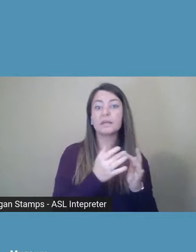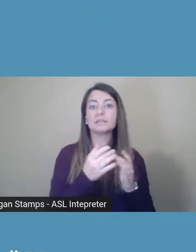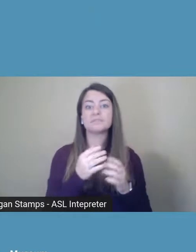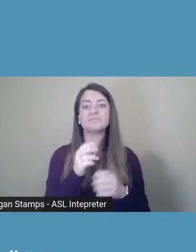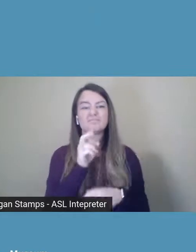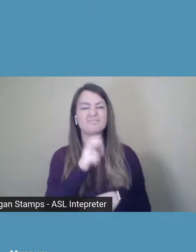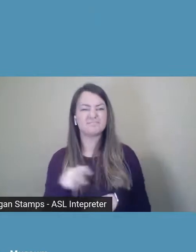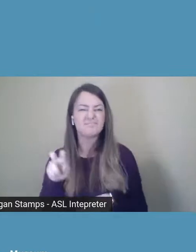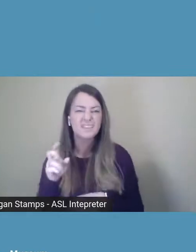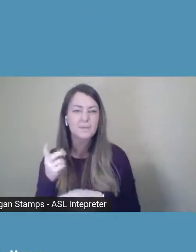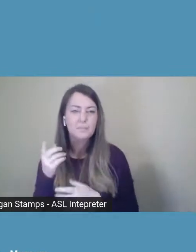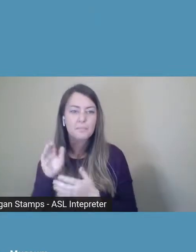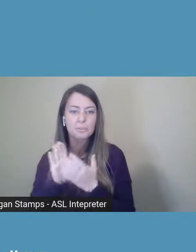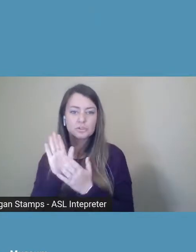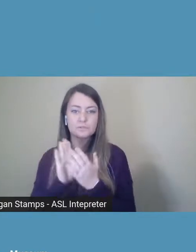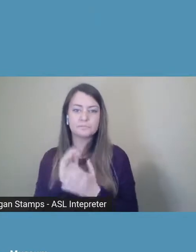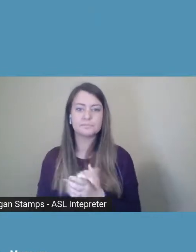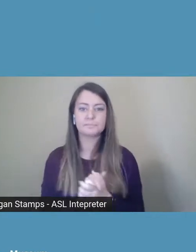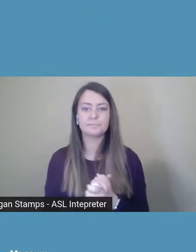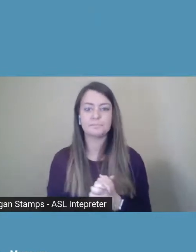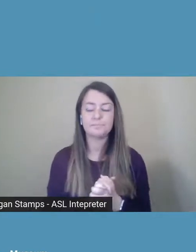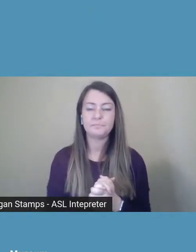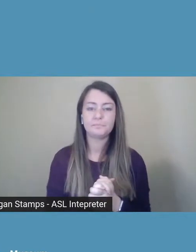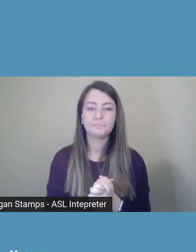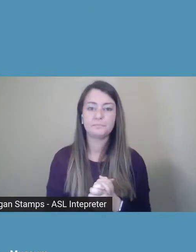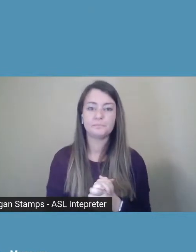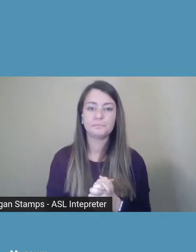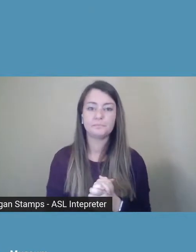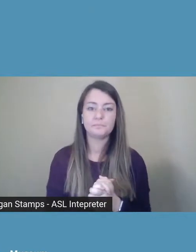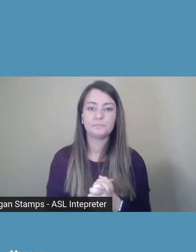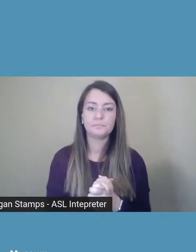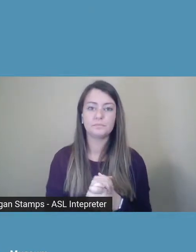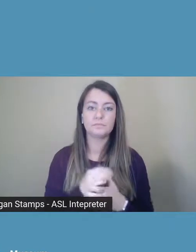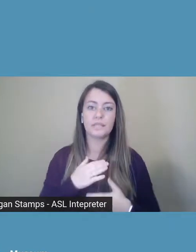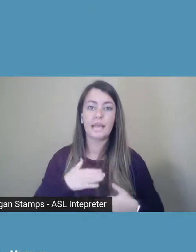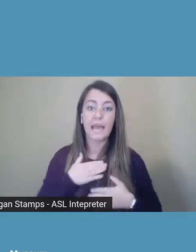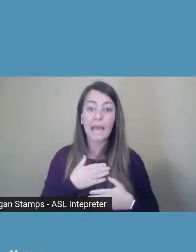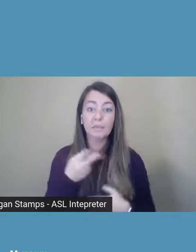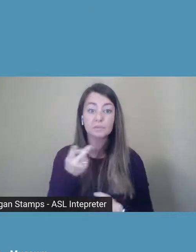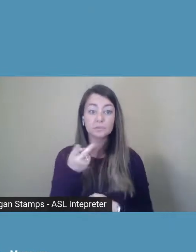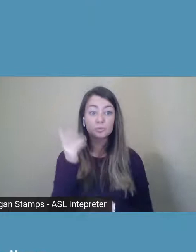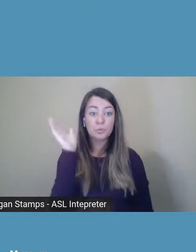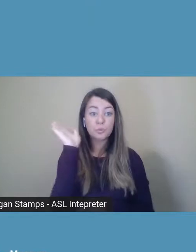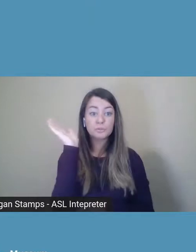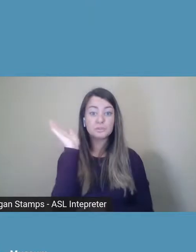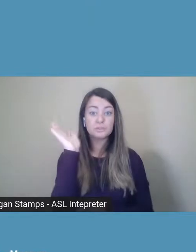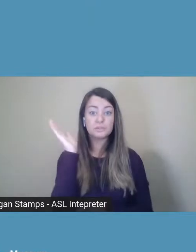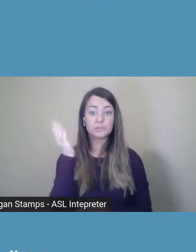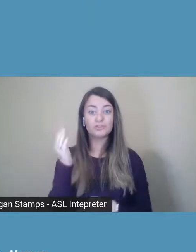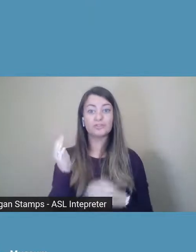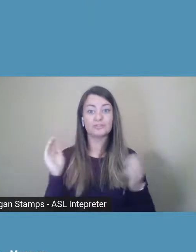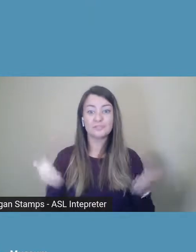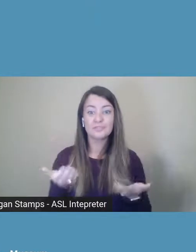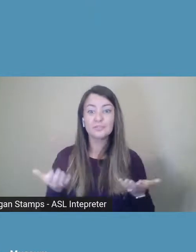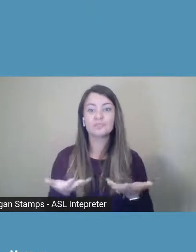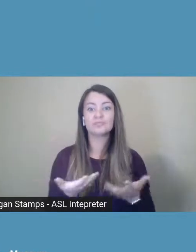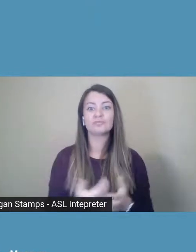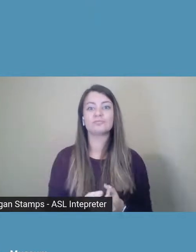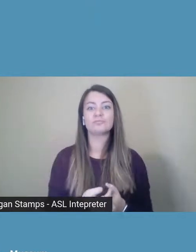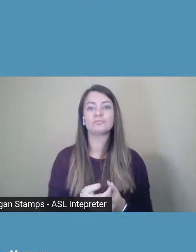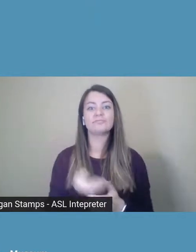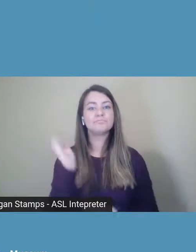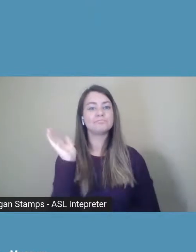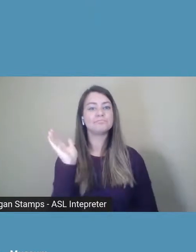We're so grateful for offering their experiences and insights today. Please join me in welcoming Ross Stanton